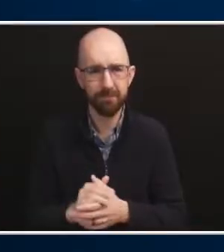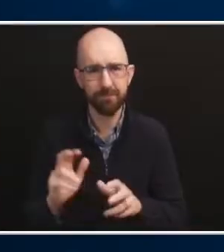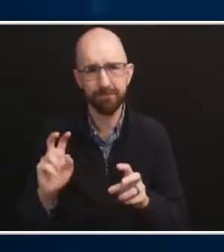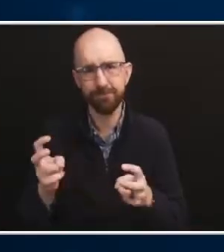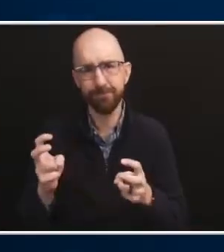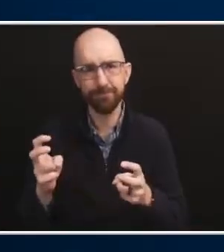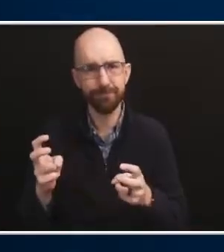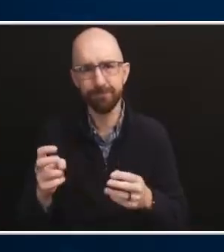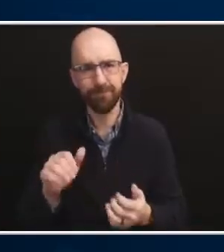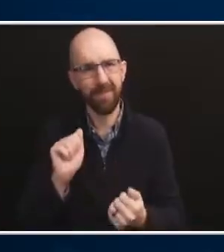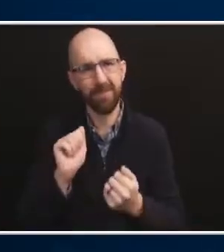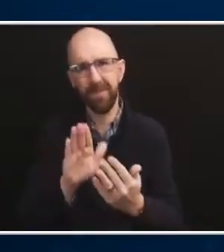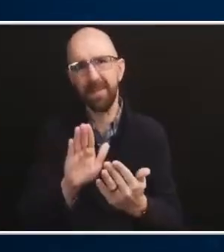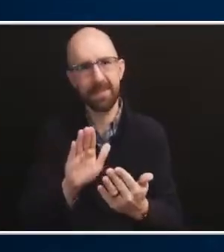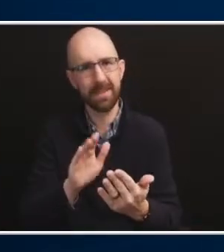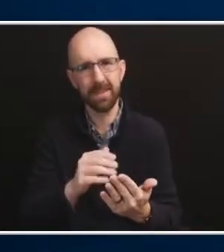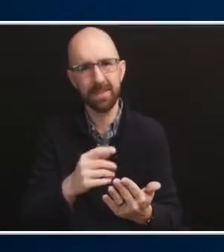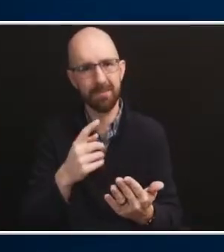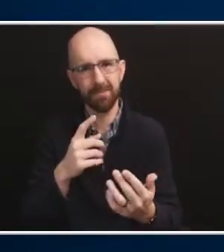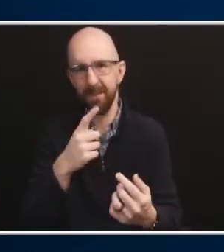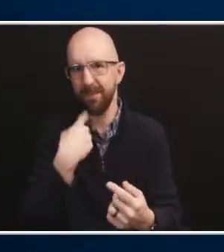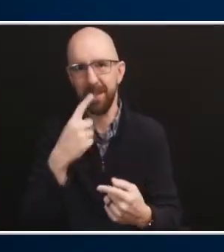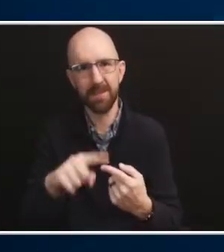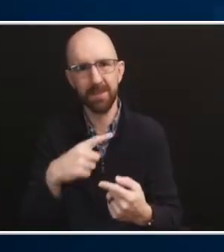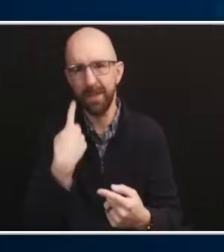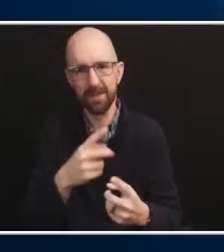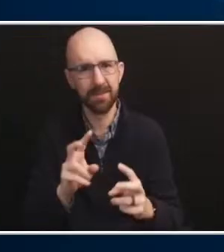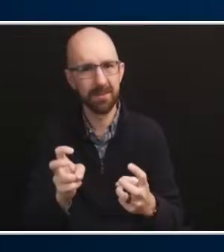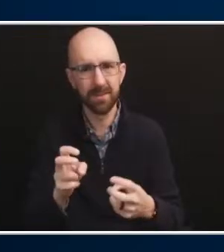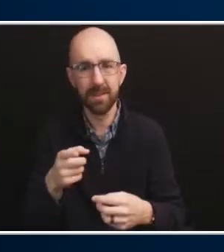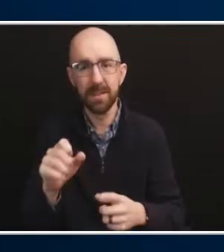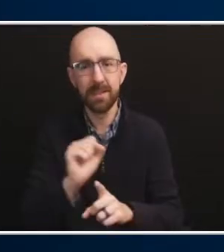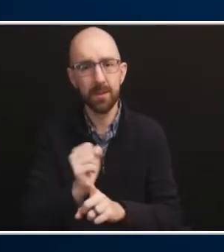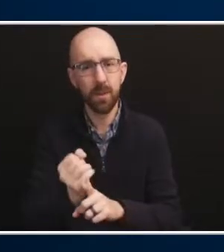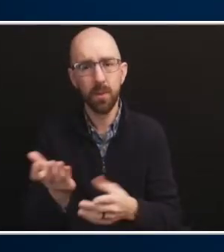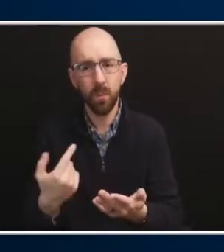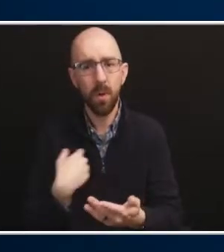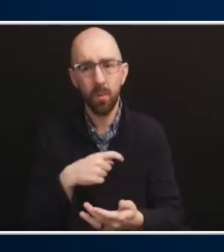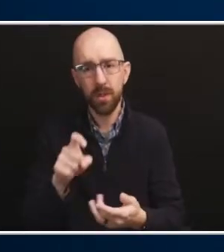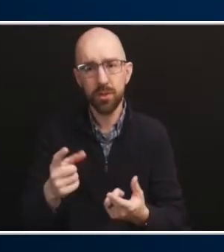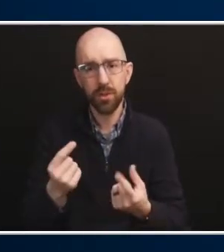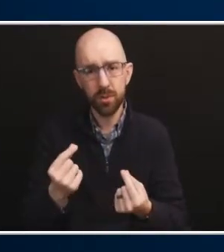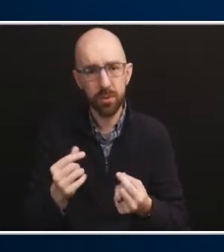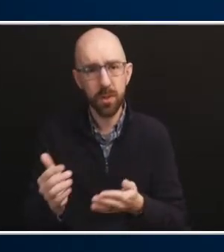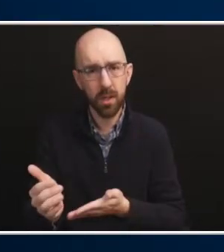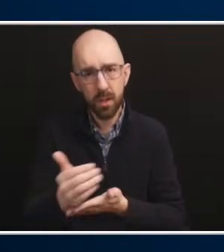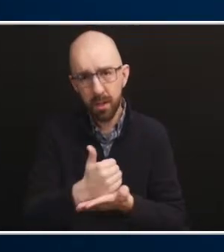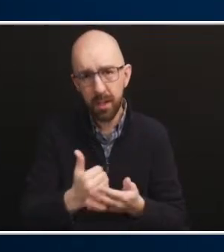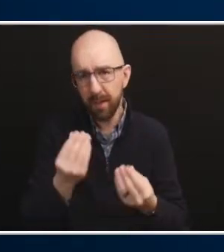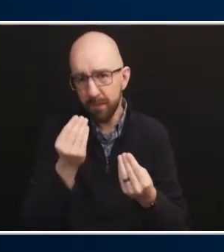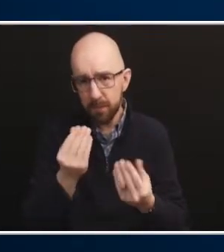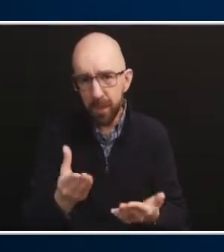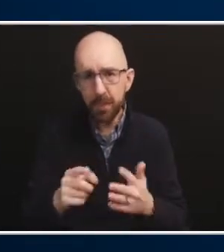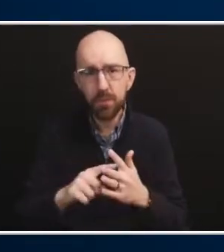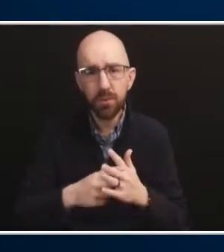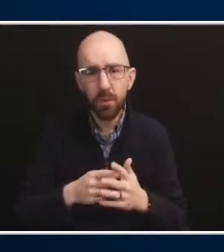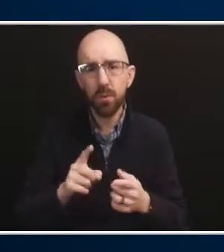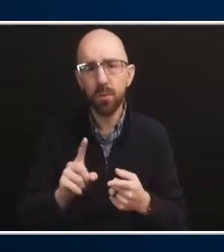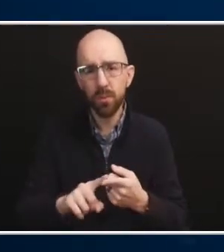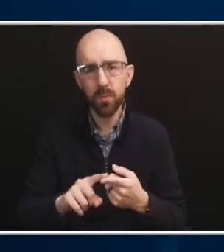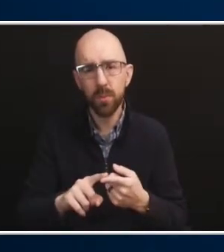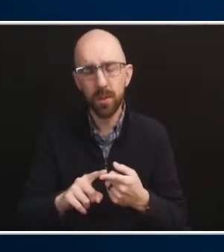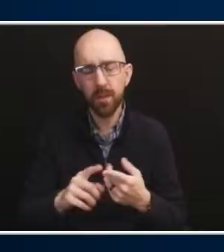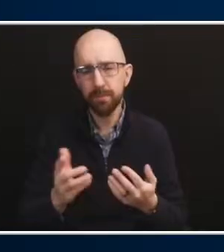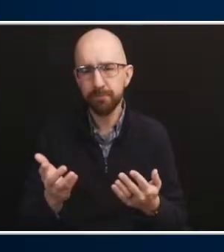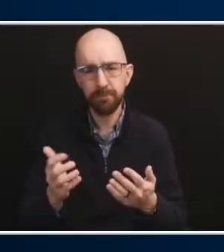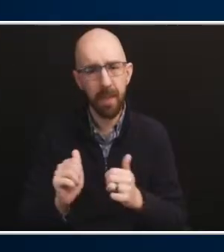will, and just looked at our situation. What do we need to do? We started gathering information, started, how do we